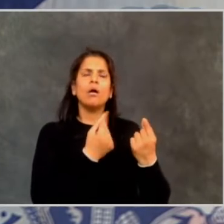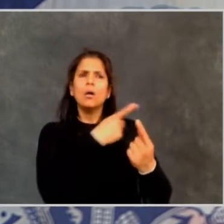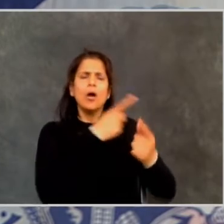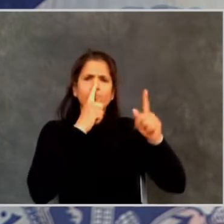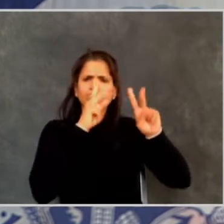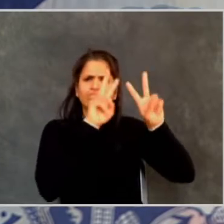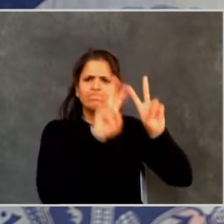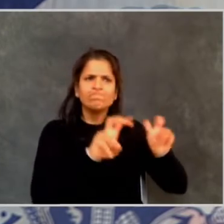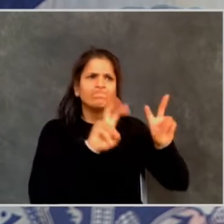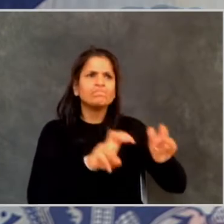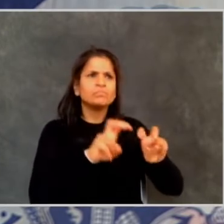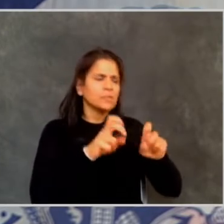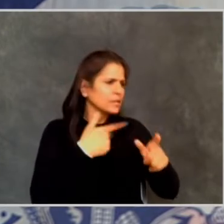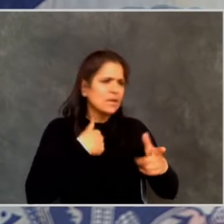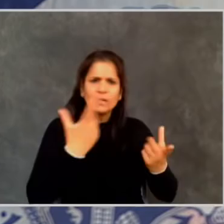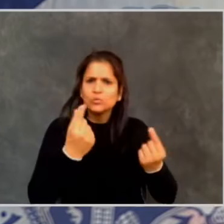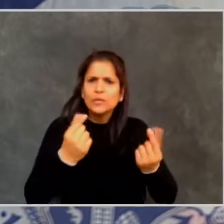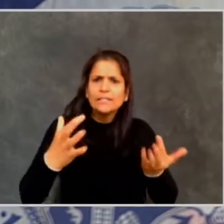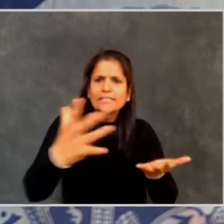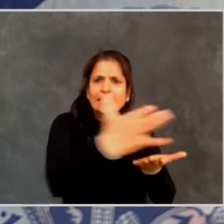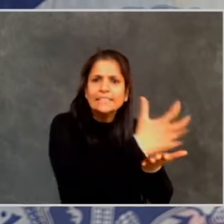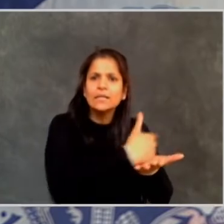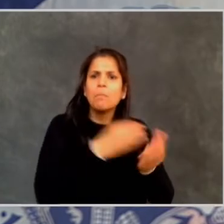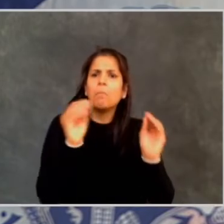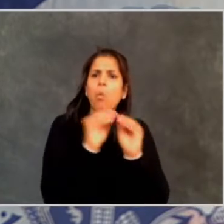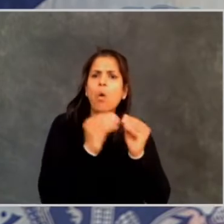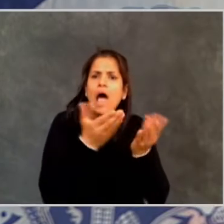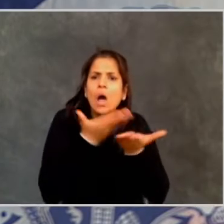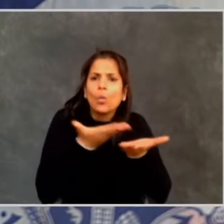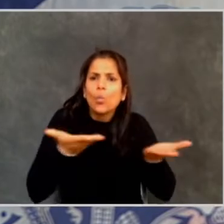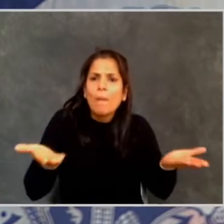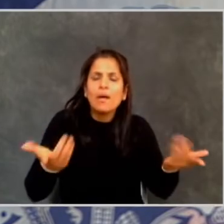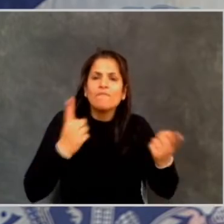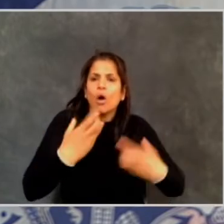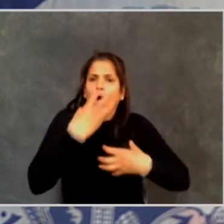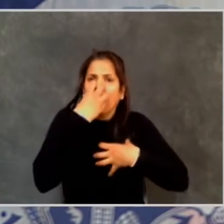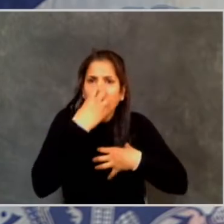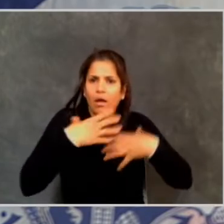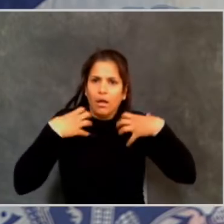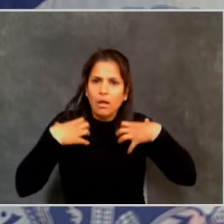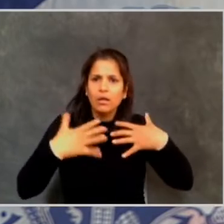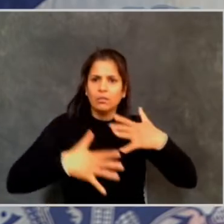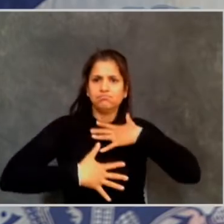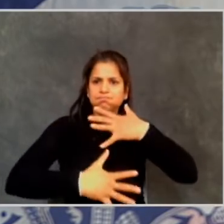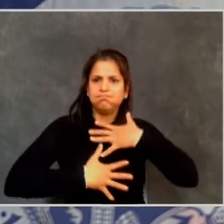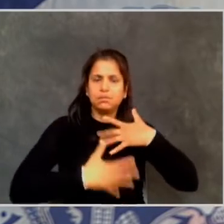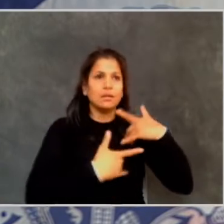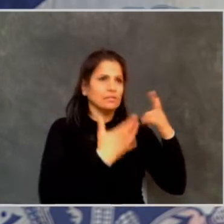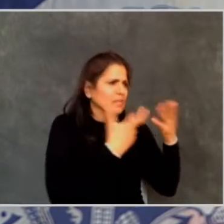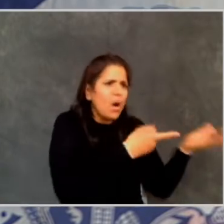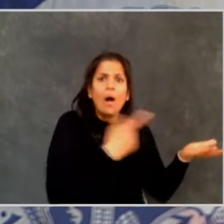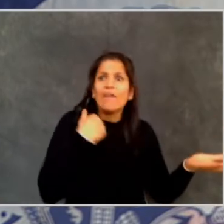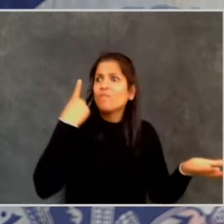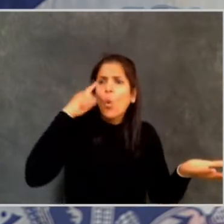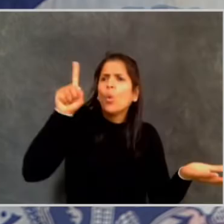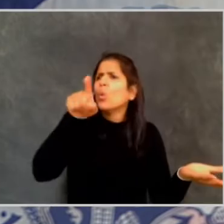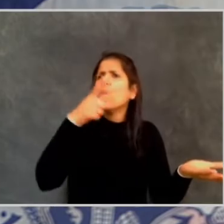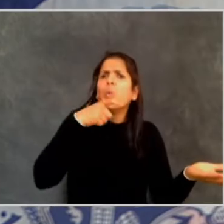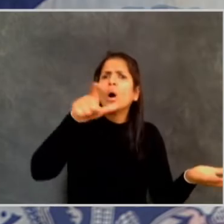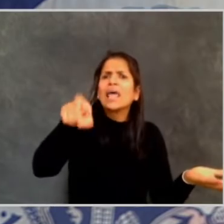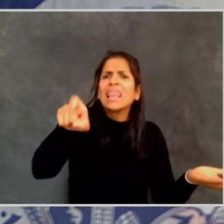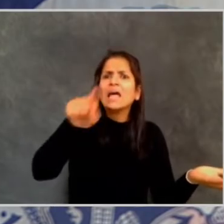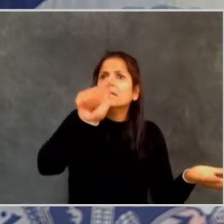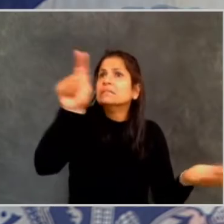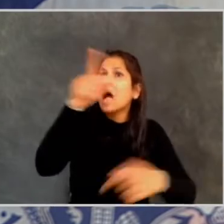people intubated, cross-checking against that. So one part of it is literally the number of machines. And the other part of it is obviously the number of